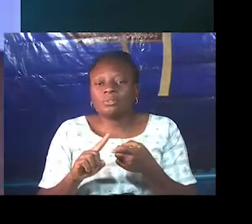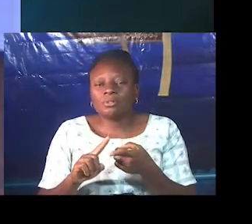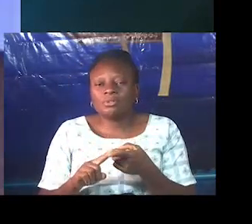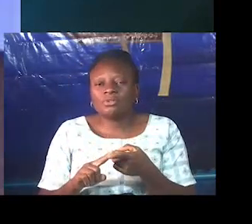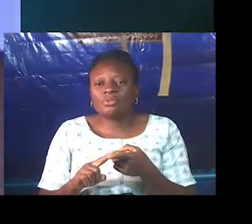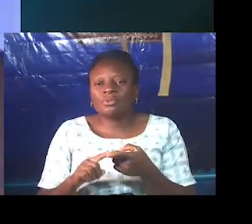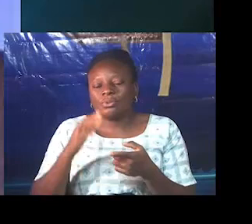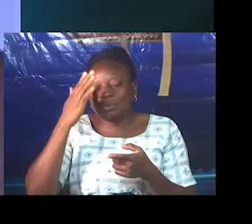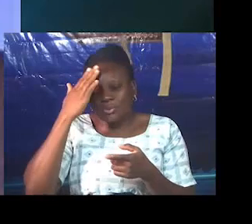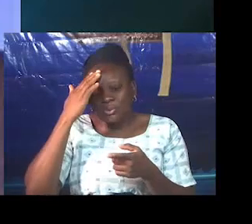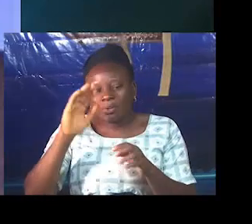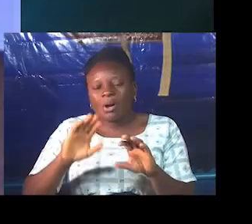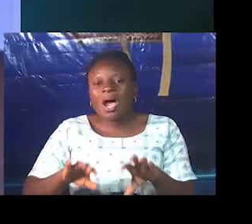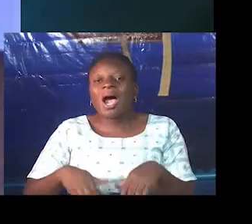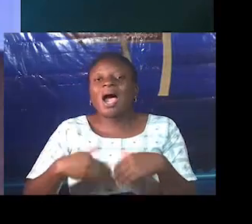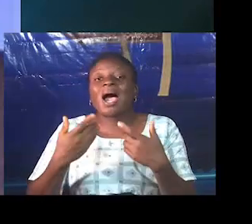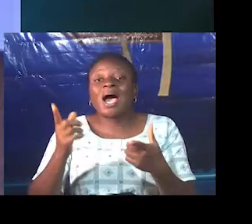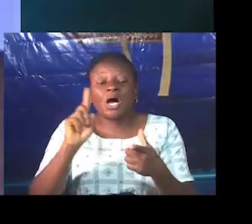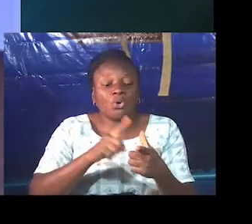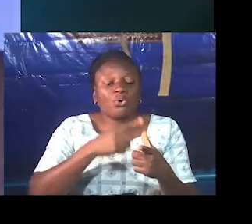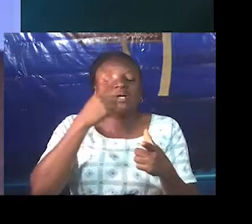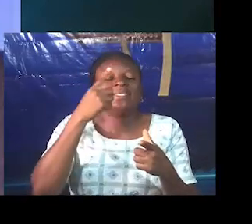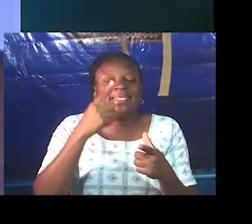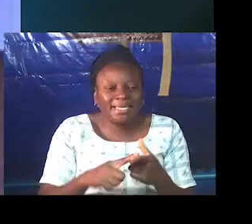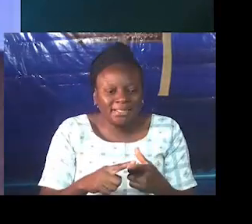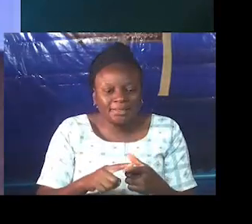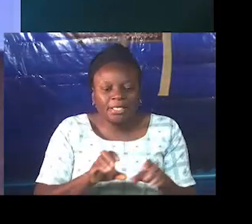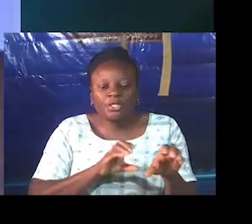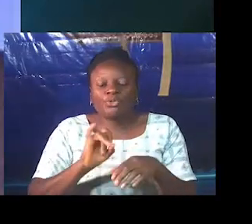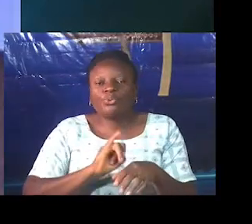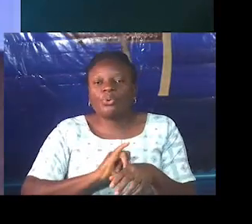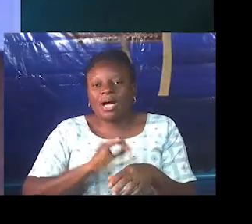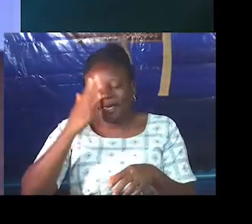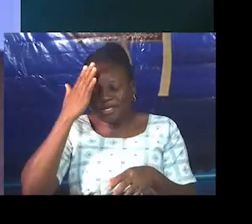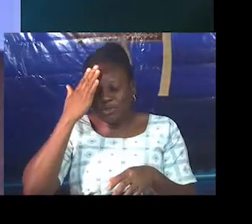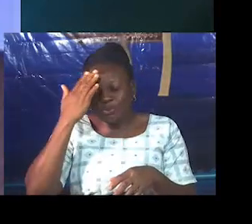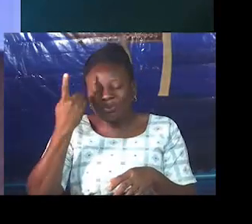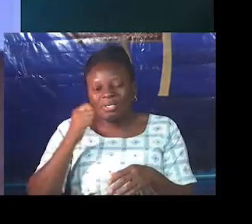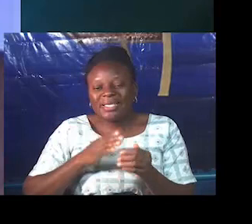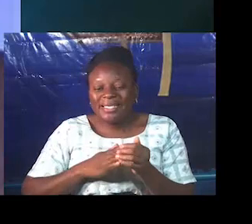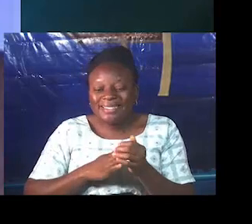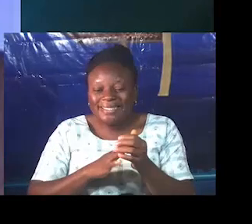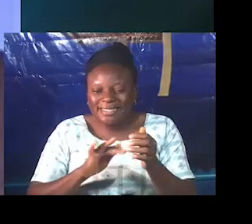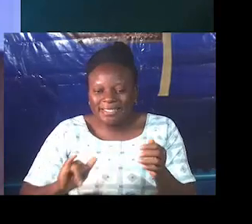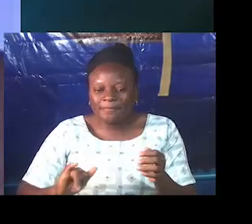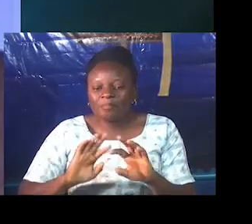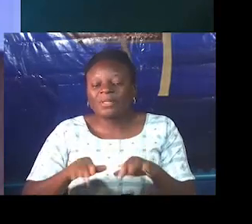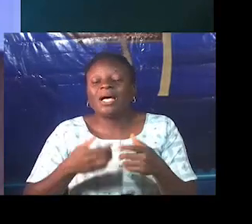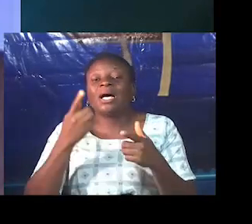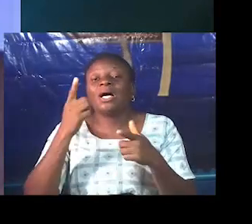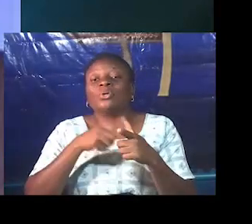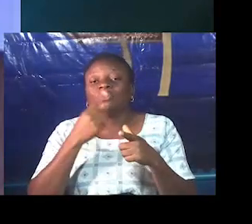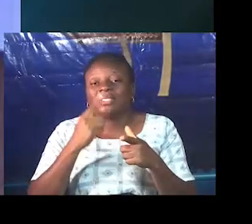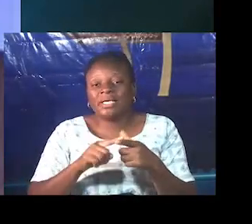will of God? How then do I know the leading of the Holy Spirit? How then do I know when the Lord is speaking? How then do I know when the